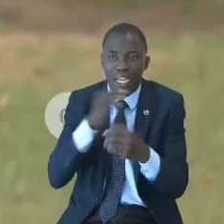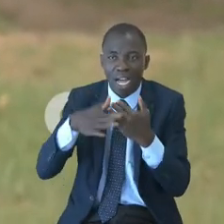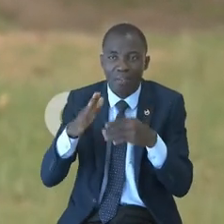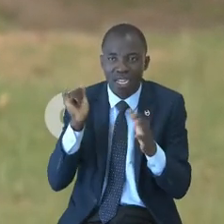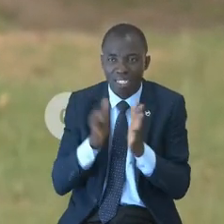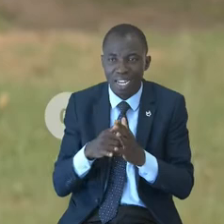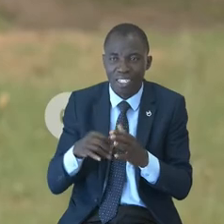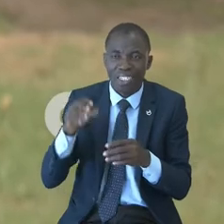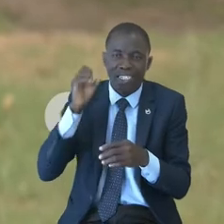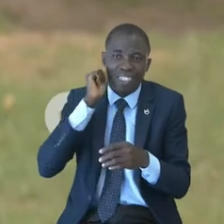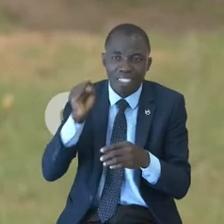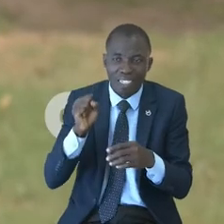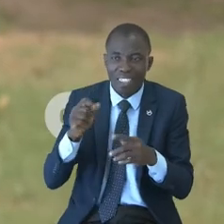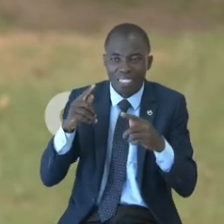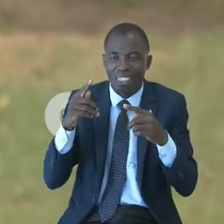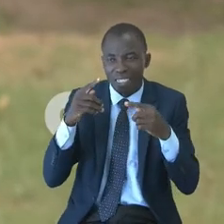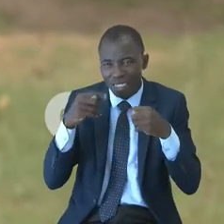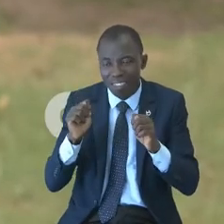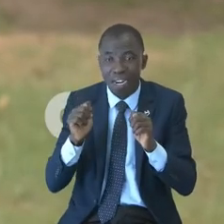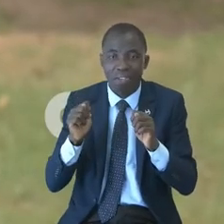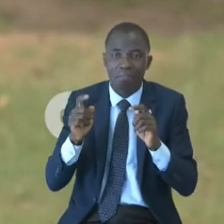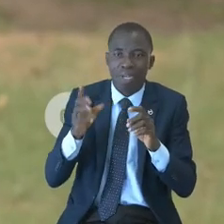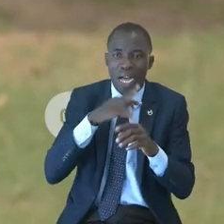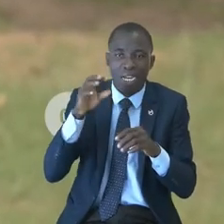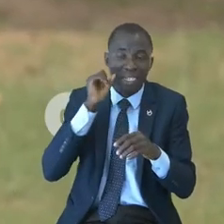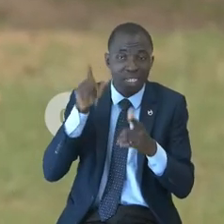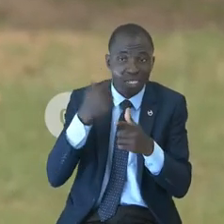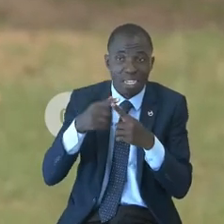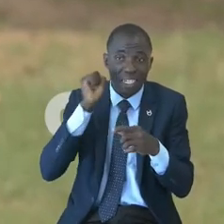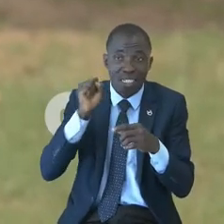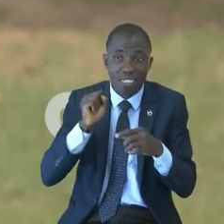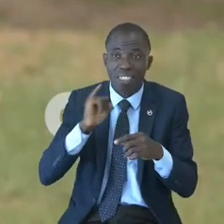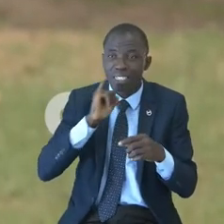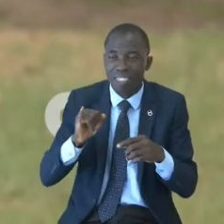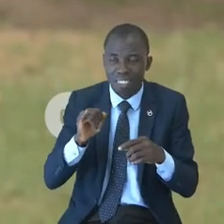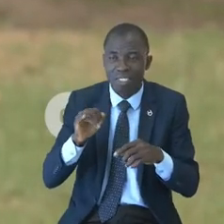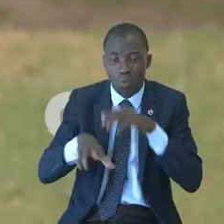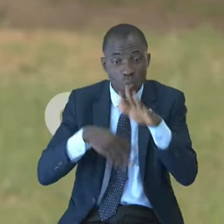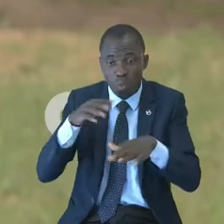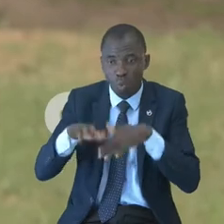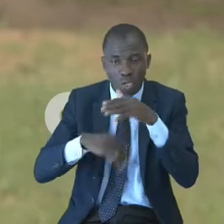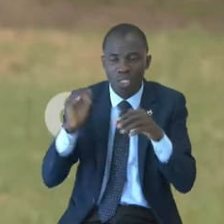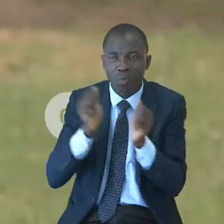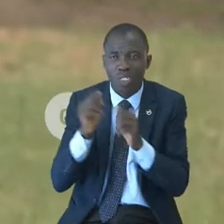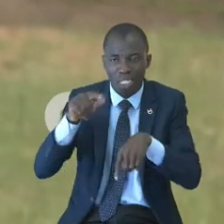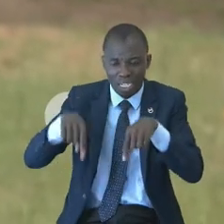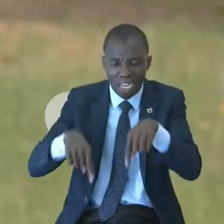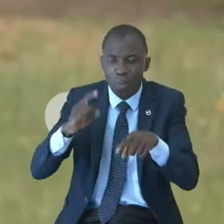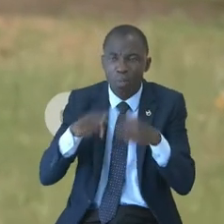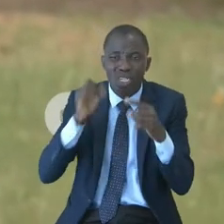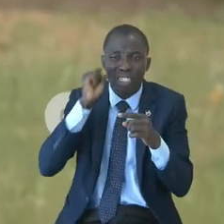I started walking with my leg. But from time to time, I have problem with my leg. I feel